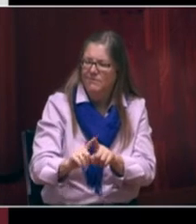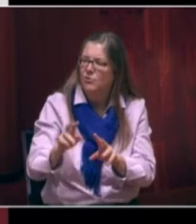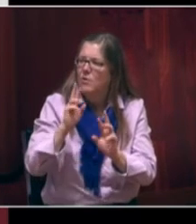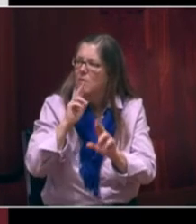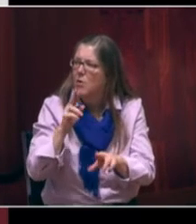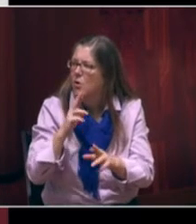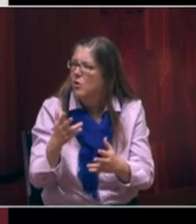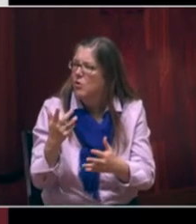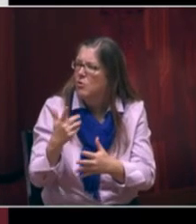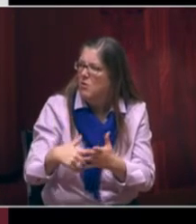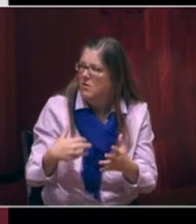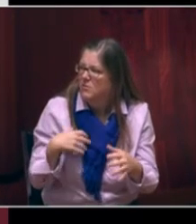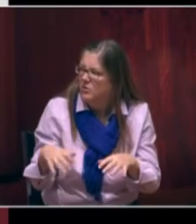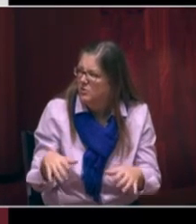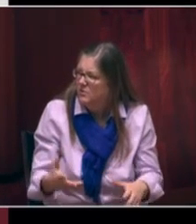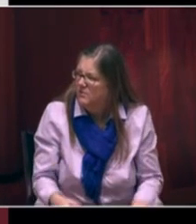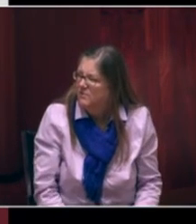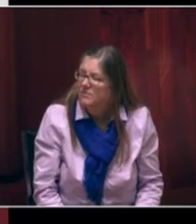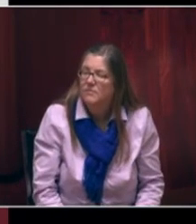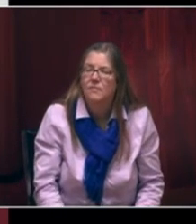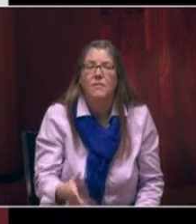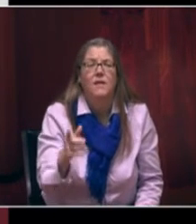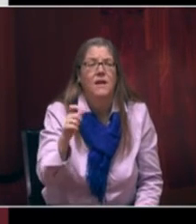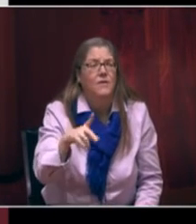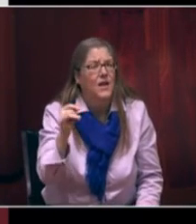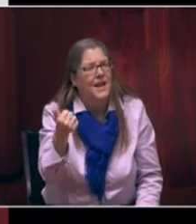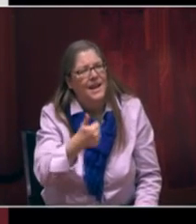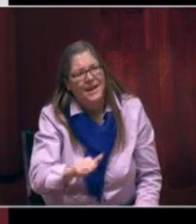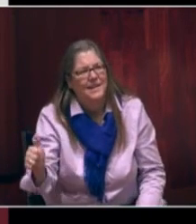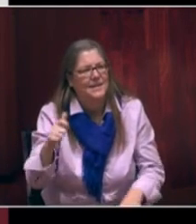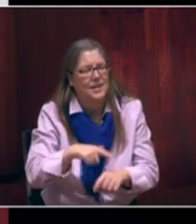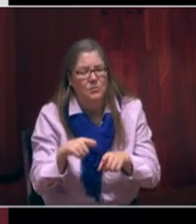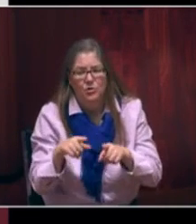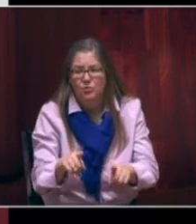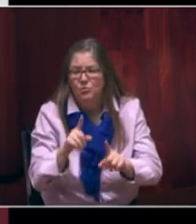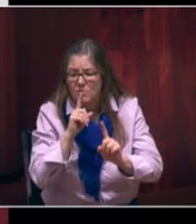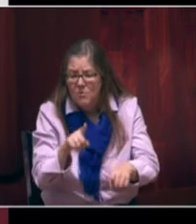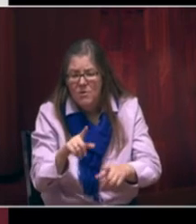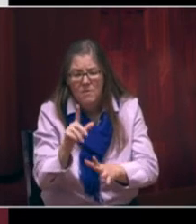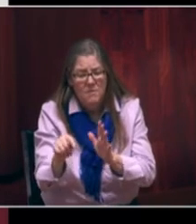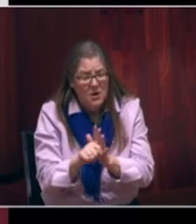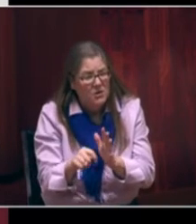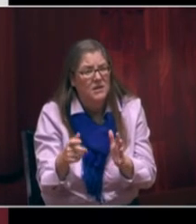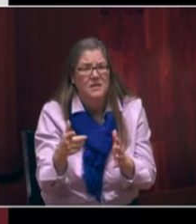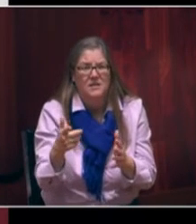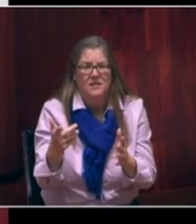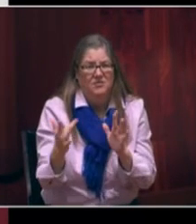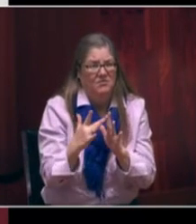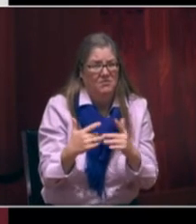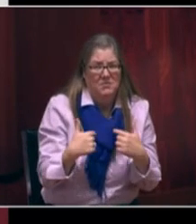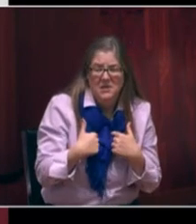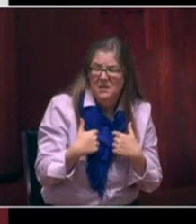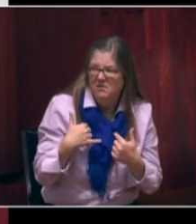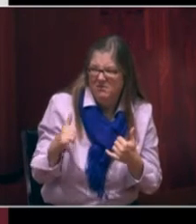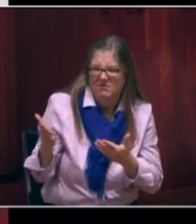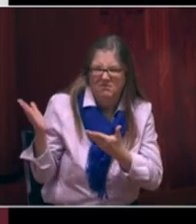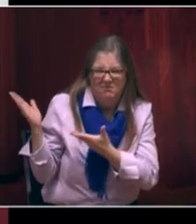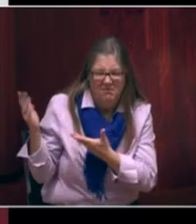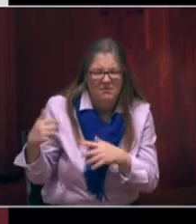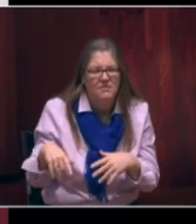things we're doing, we're happy to do that. And of course, at any time during the reporting period, feel free to contact myself. There's my contact